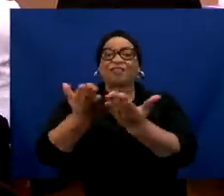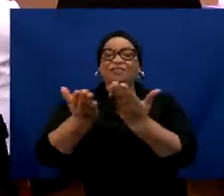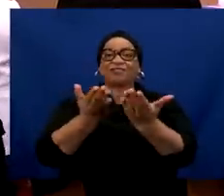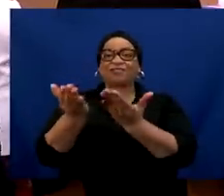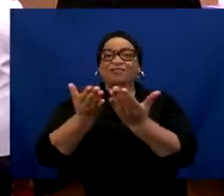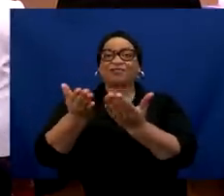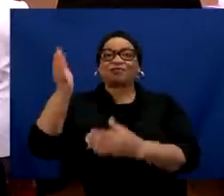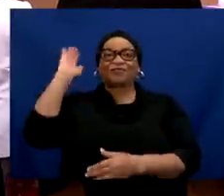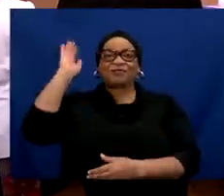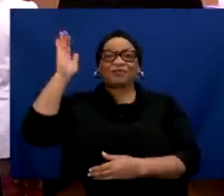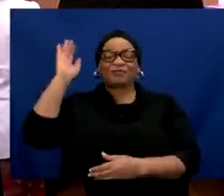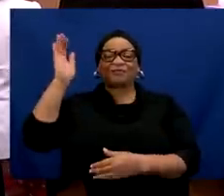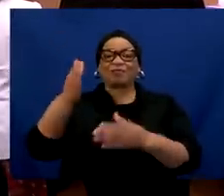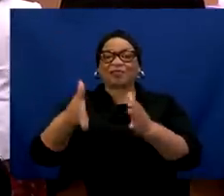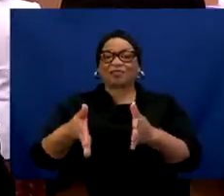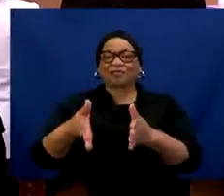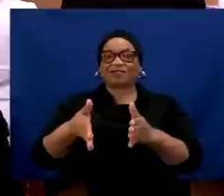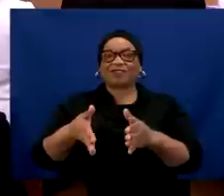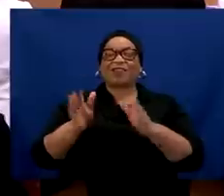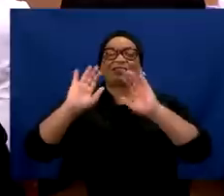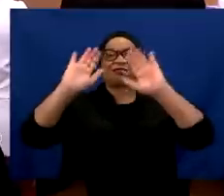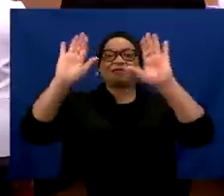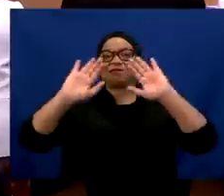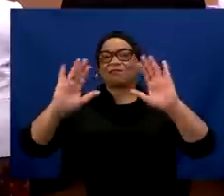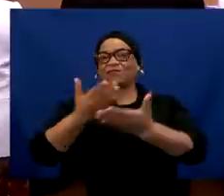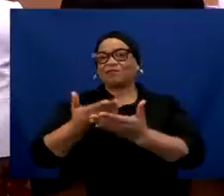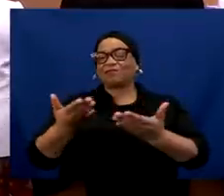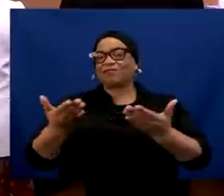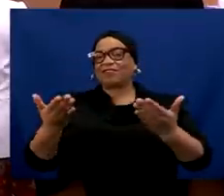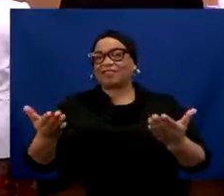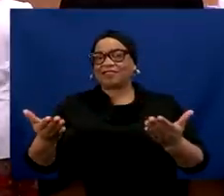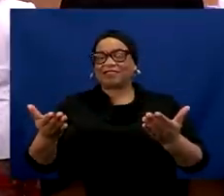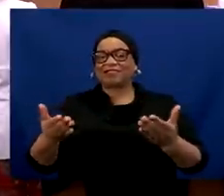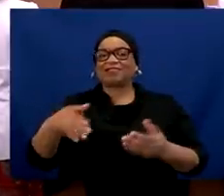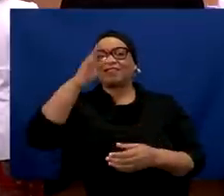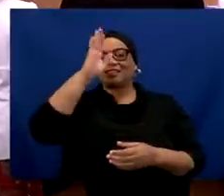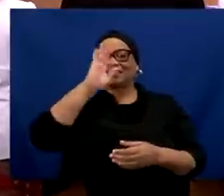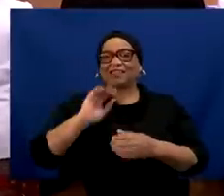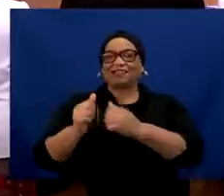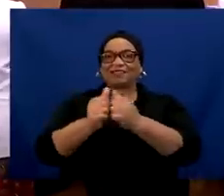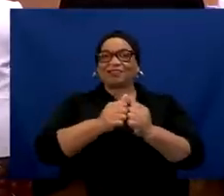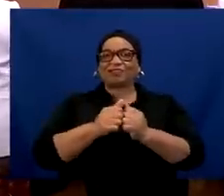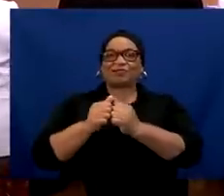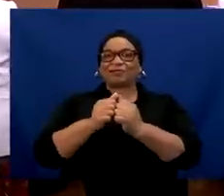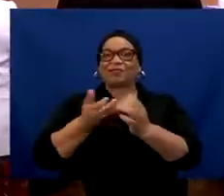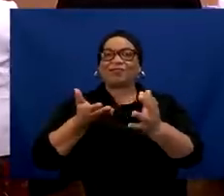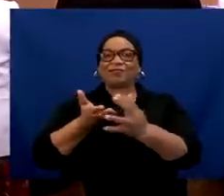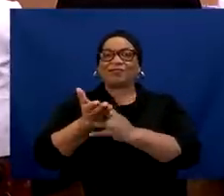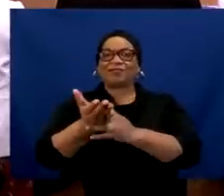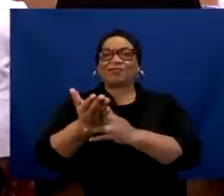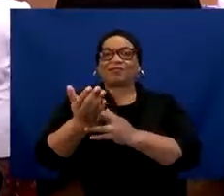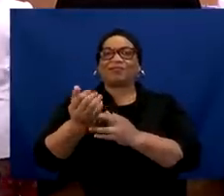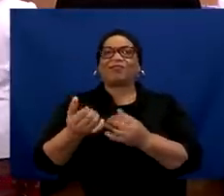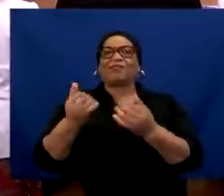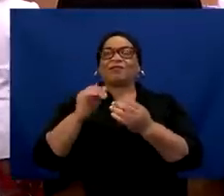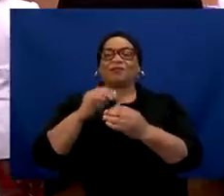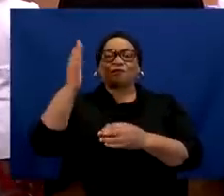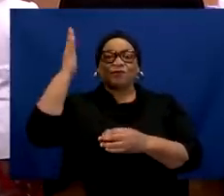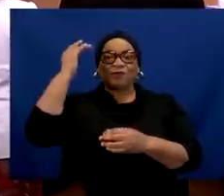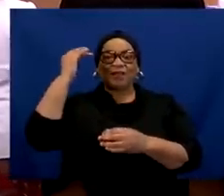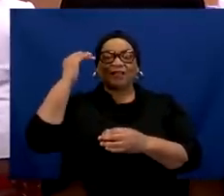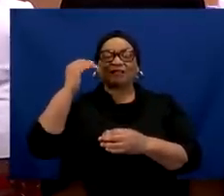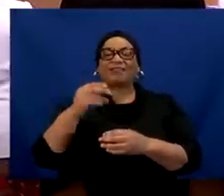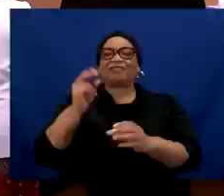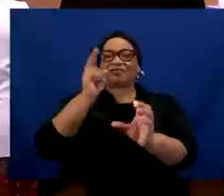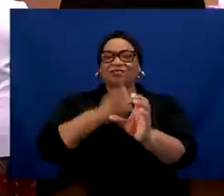pastor. I'm excited about the great things that God is going to do in, with, through, and for you, because you're a part now of this community of faith